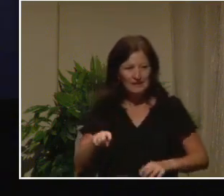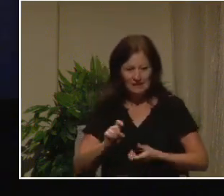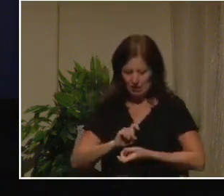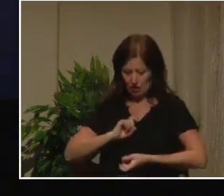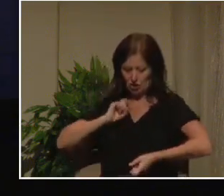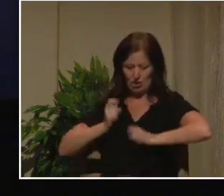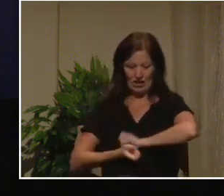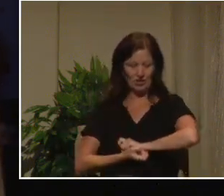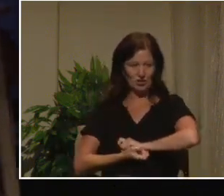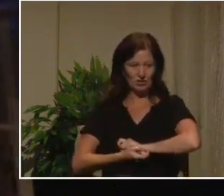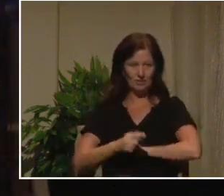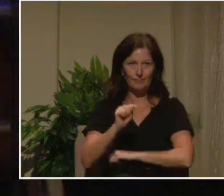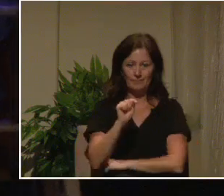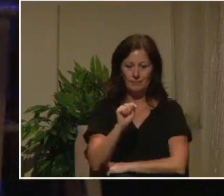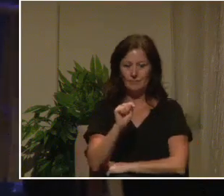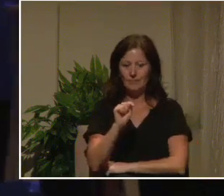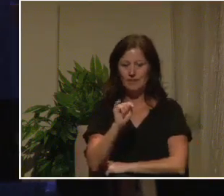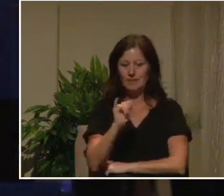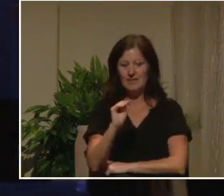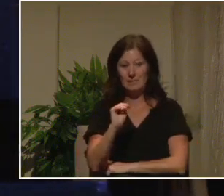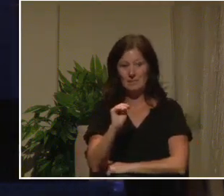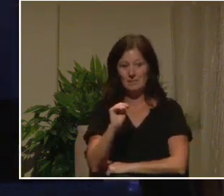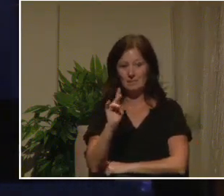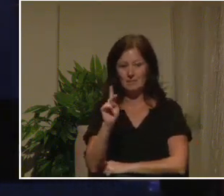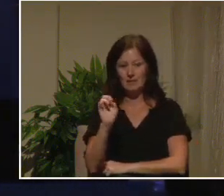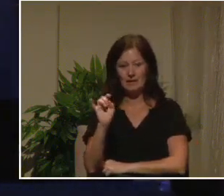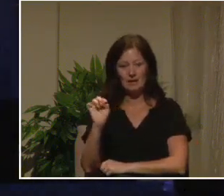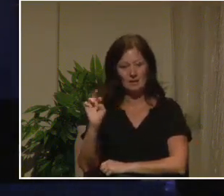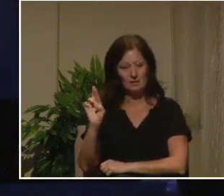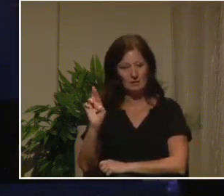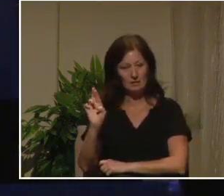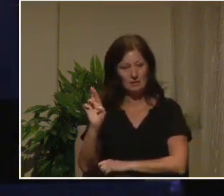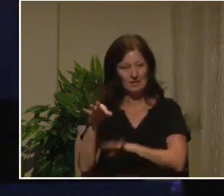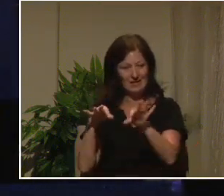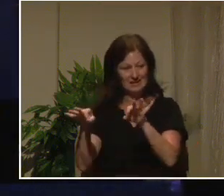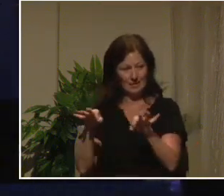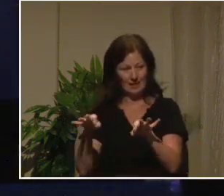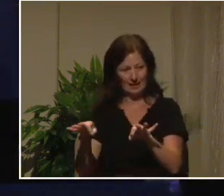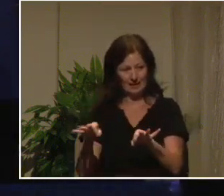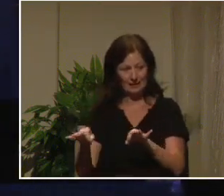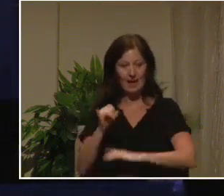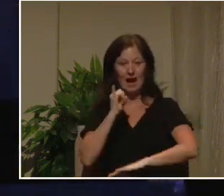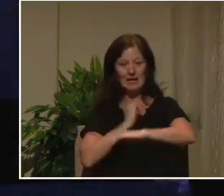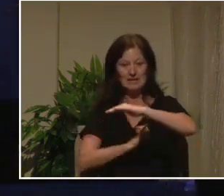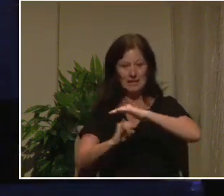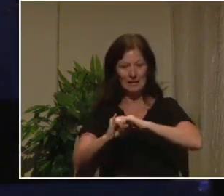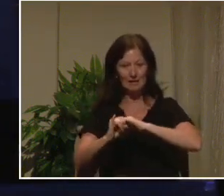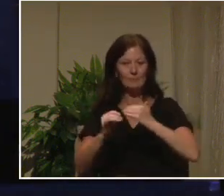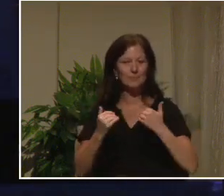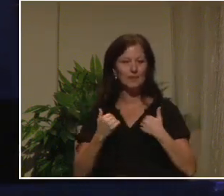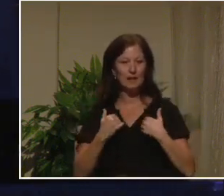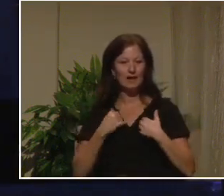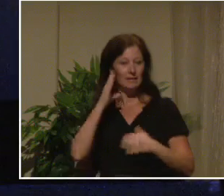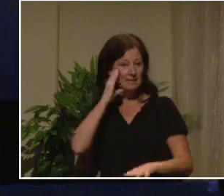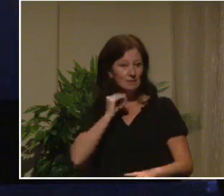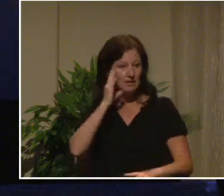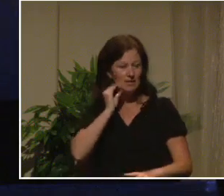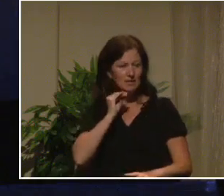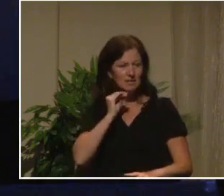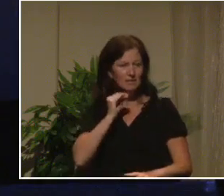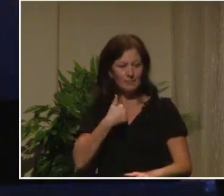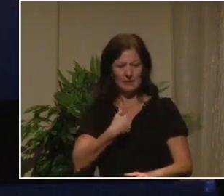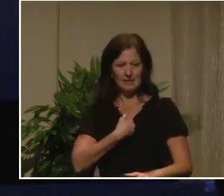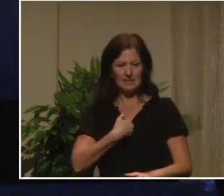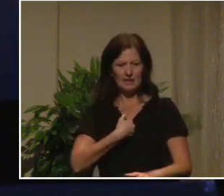Tim Keller describes what Isaiah underwent as a self-quake. So what he means